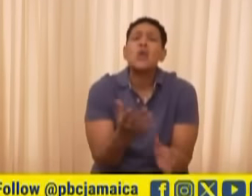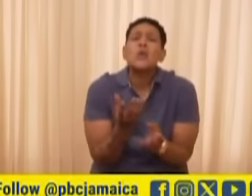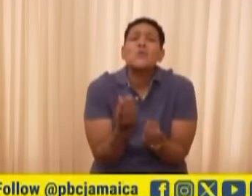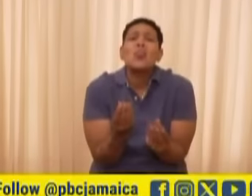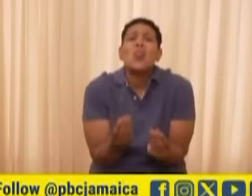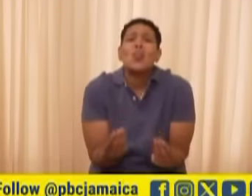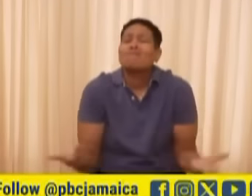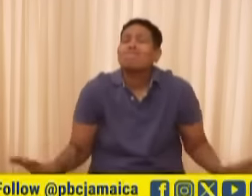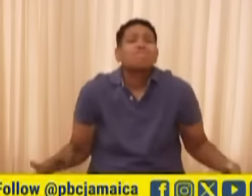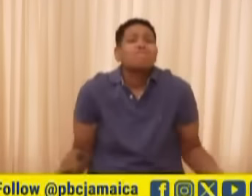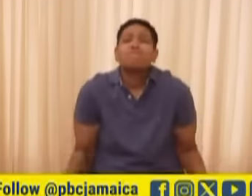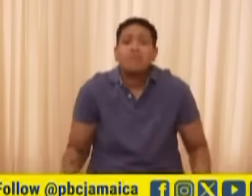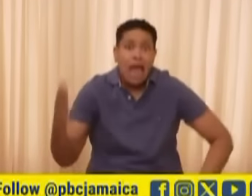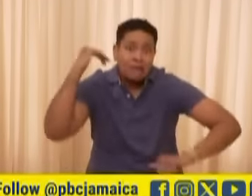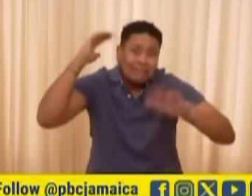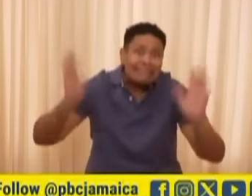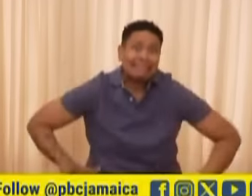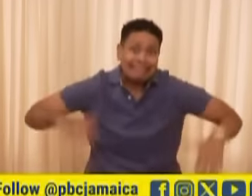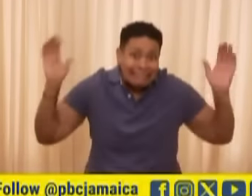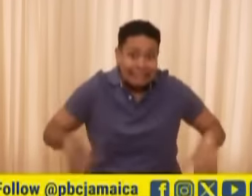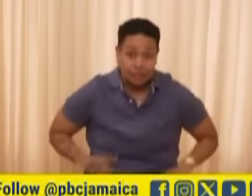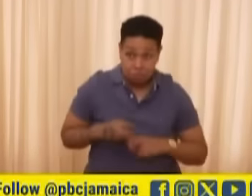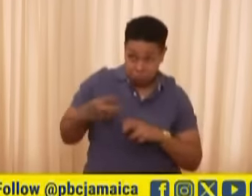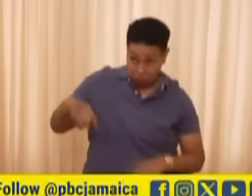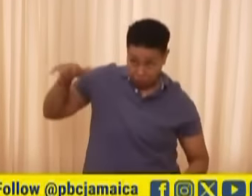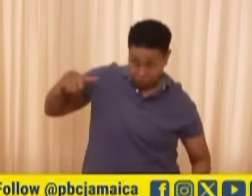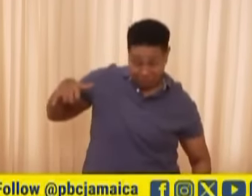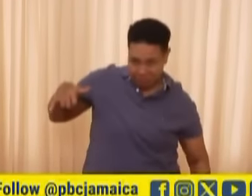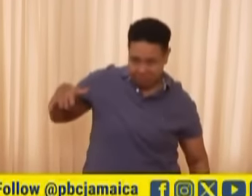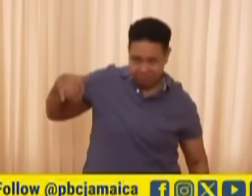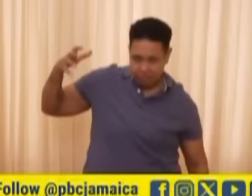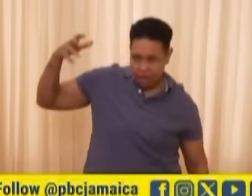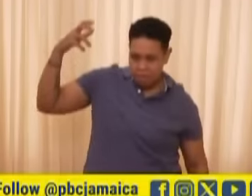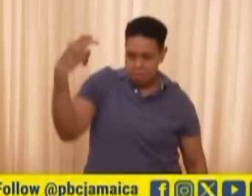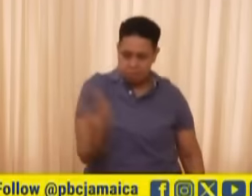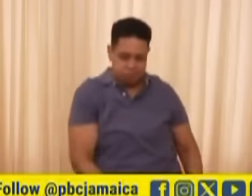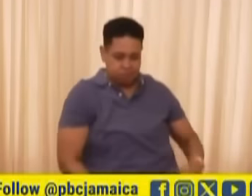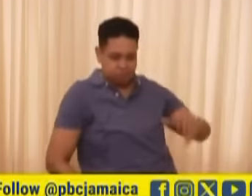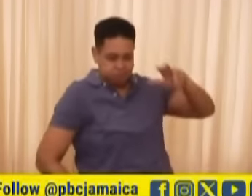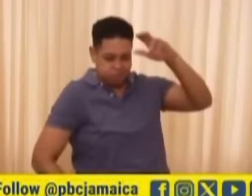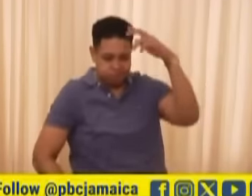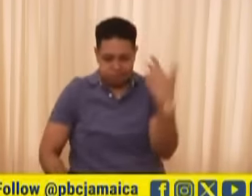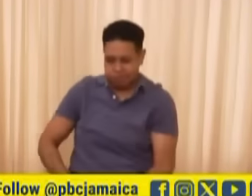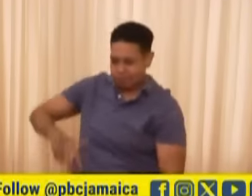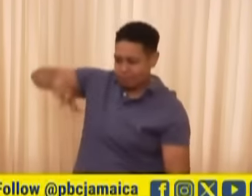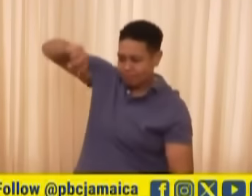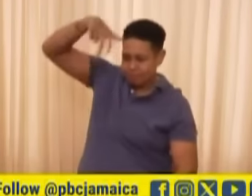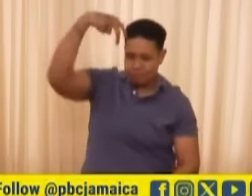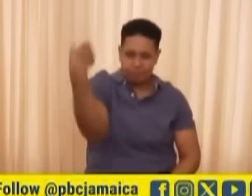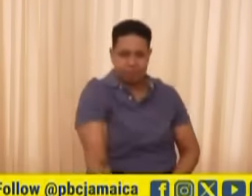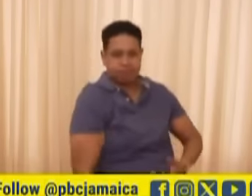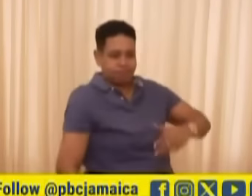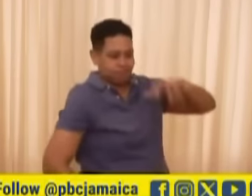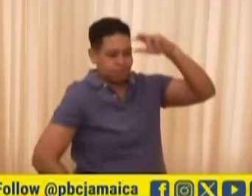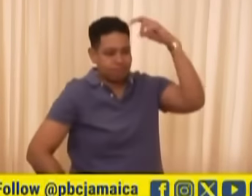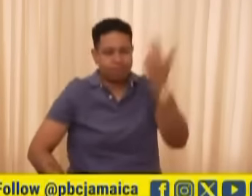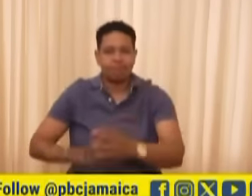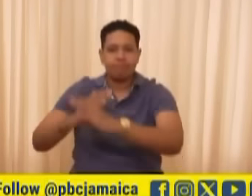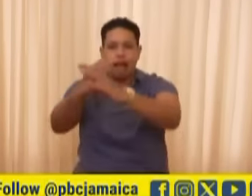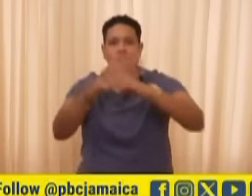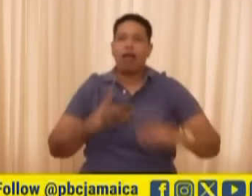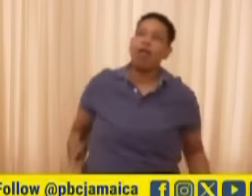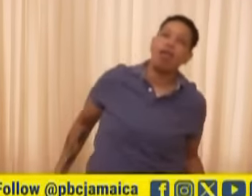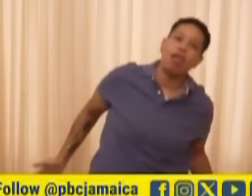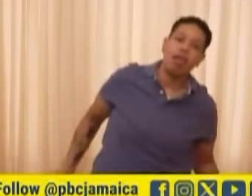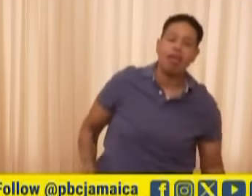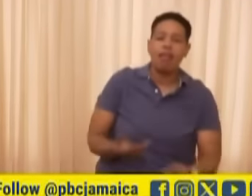of rainfall expected, we're going to have more communities along hill slopes, steep hill slopes, that will be impacted